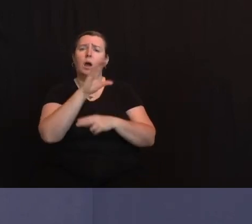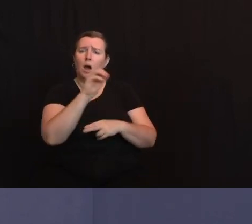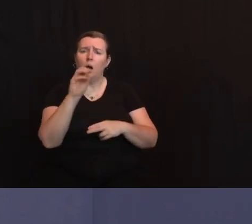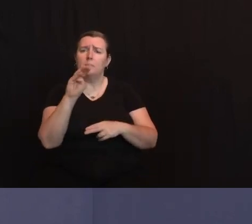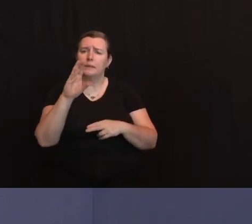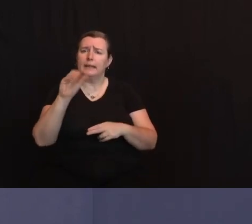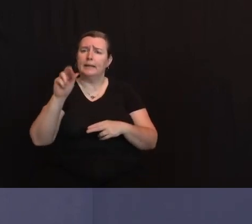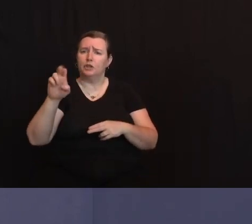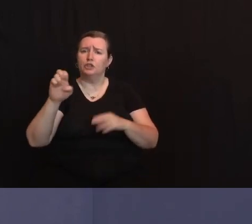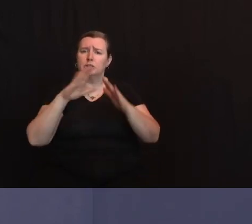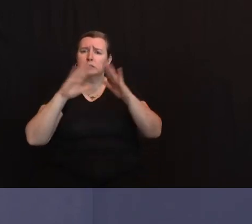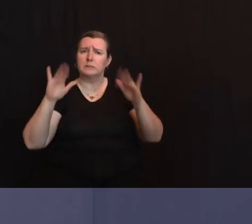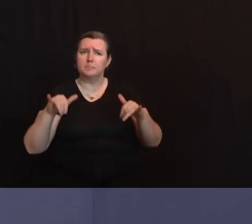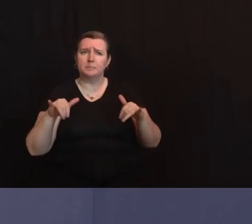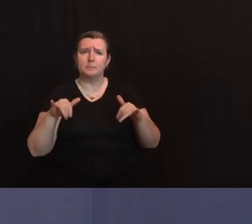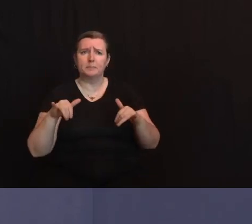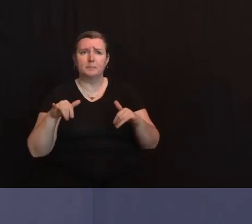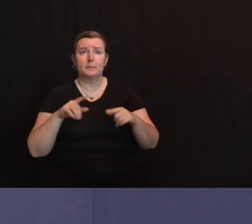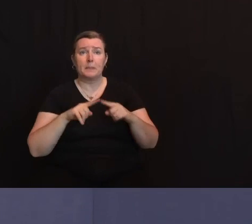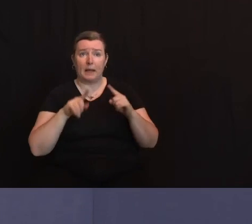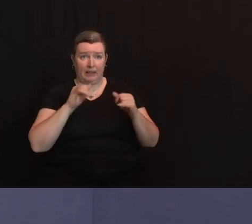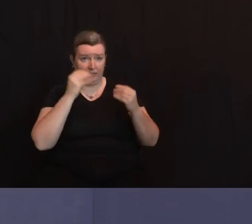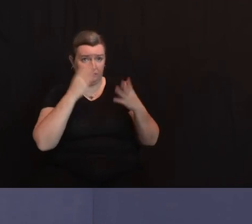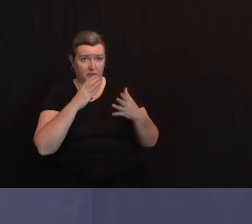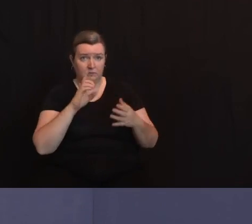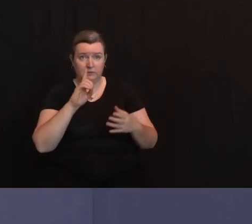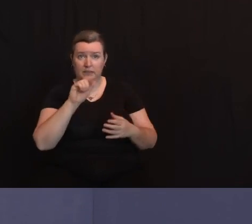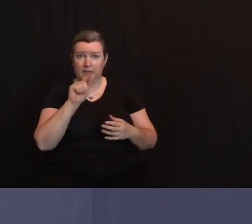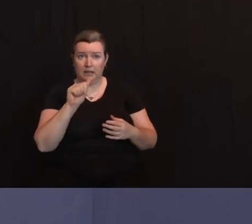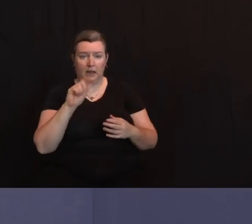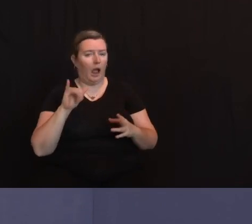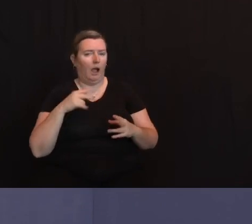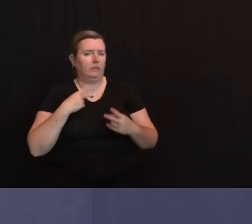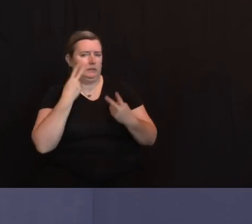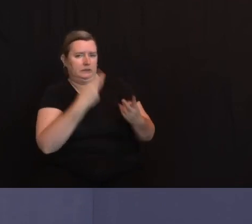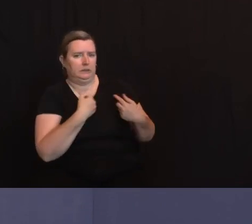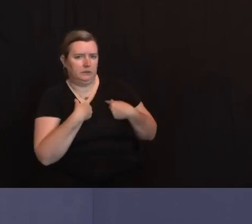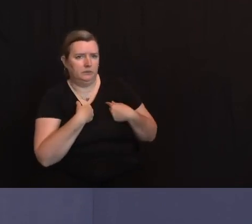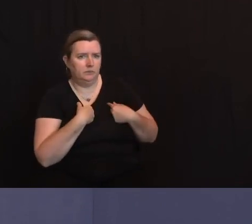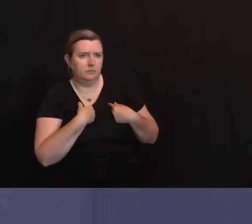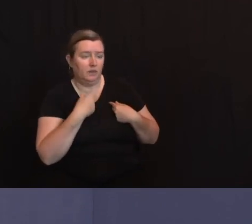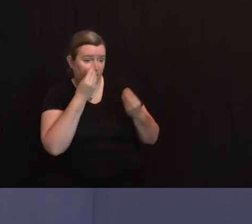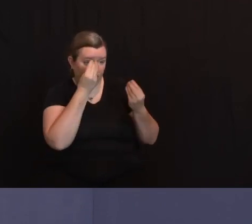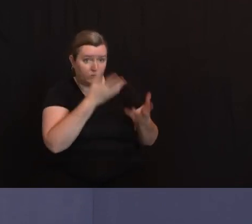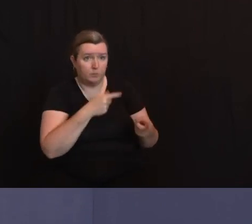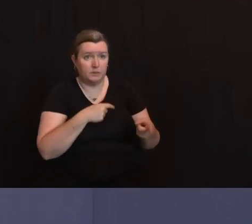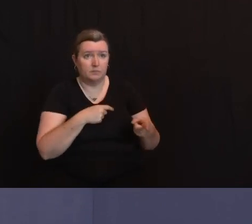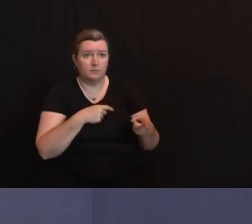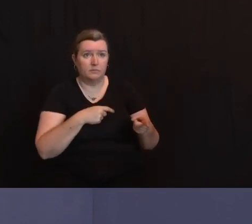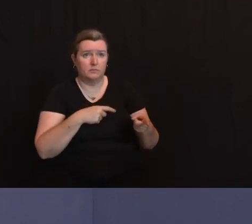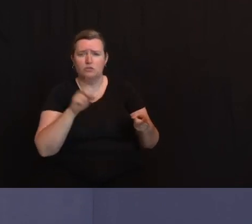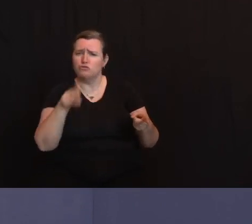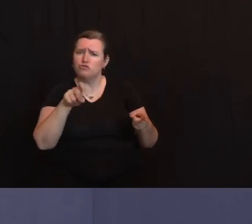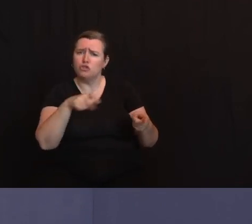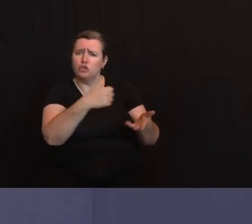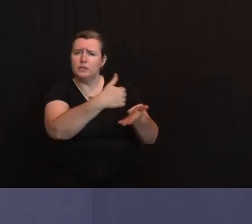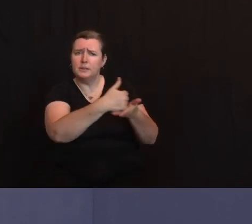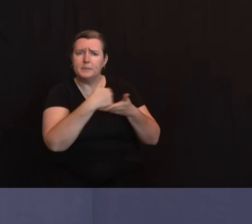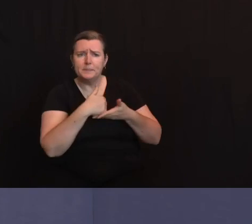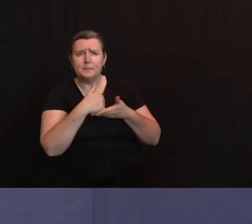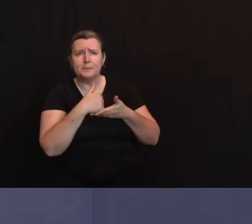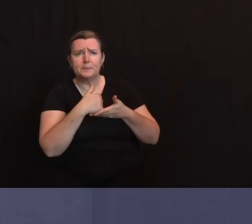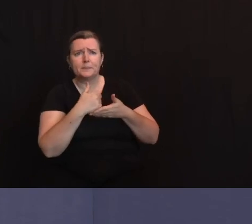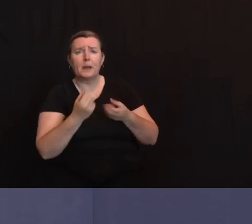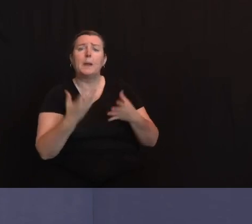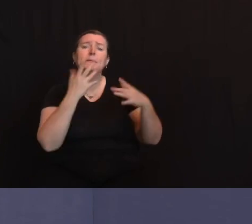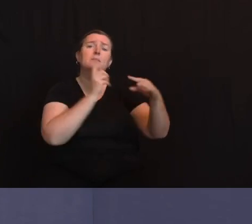seen the data back from ComCare, but it should be able to give us information on how many positive